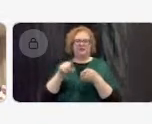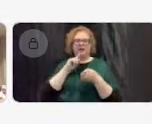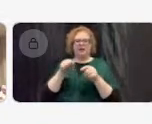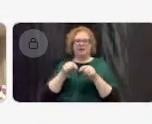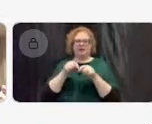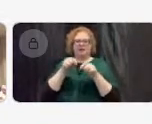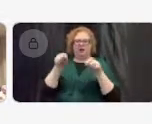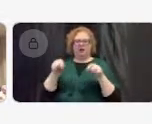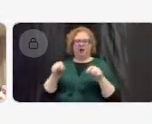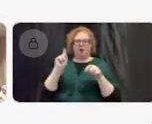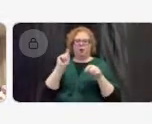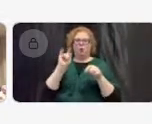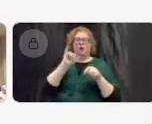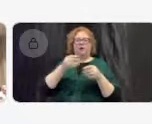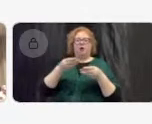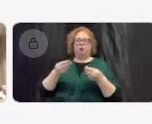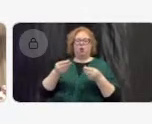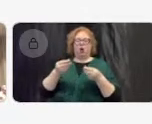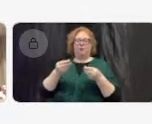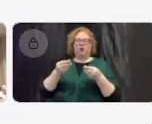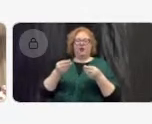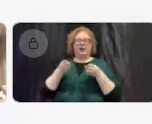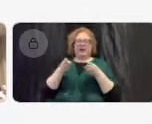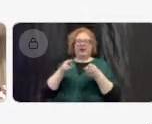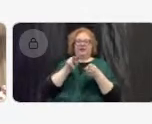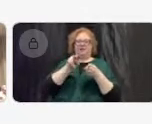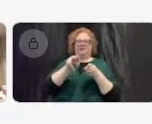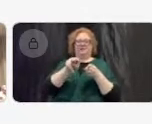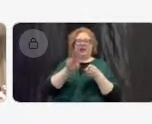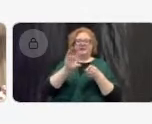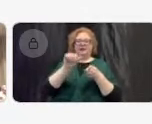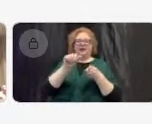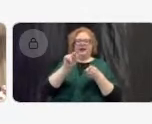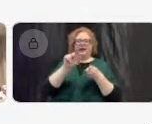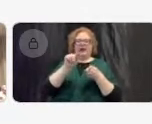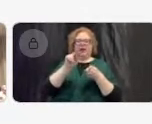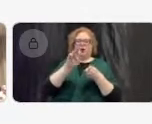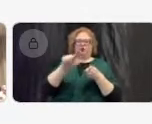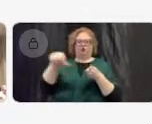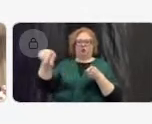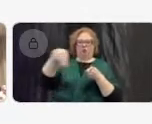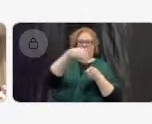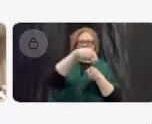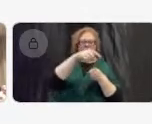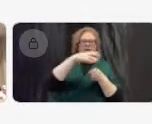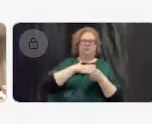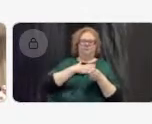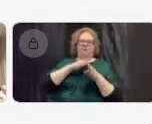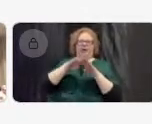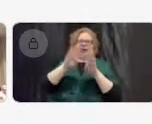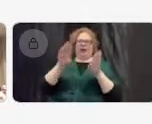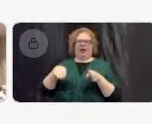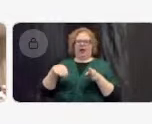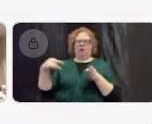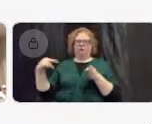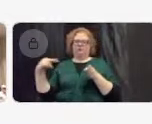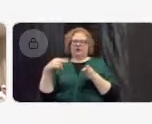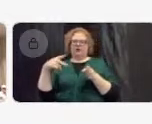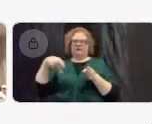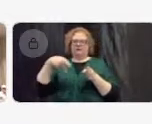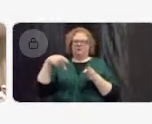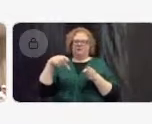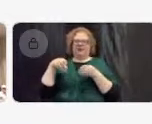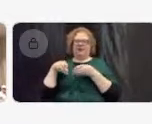property faces Cantrell. My house faces P Street, which is just across the alley. I called